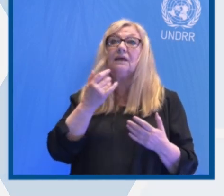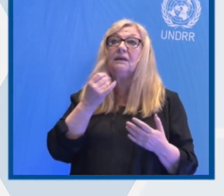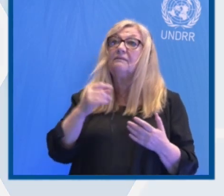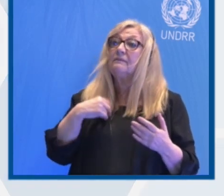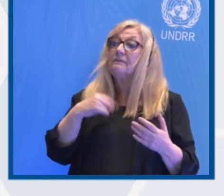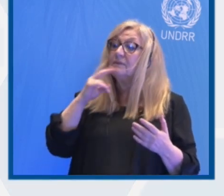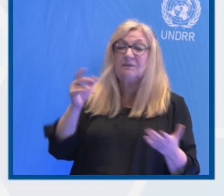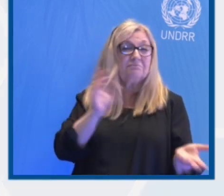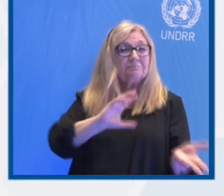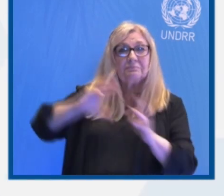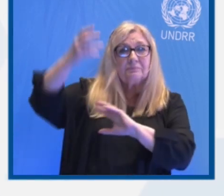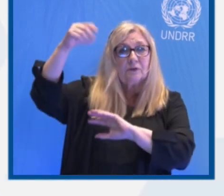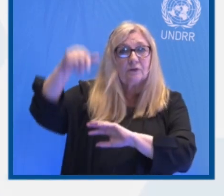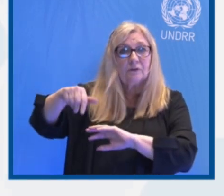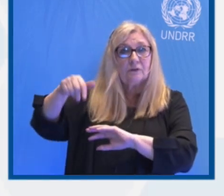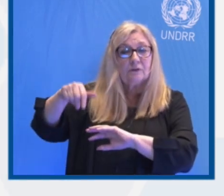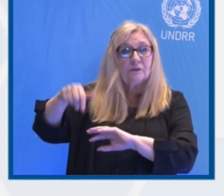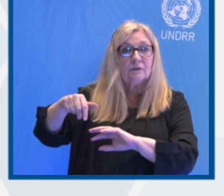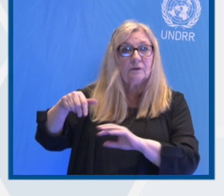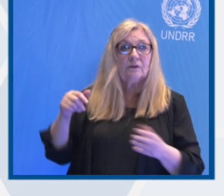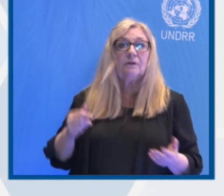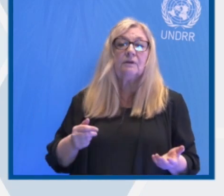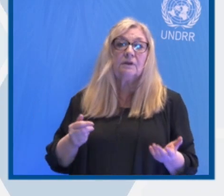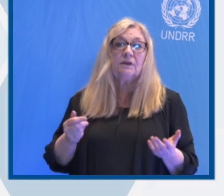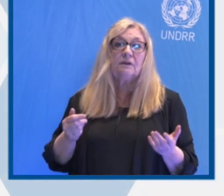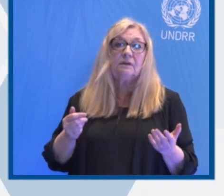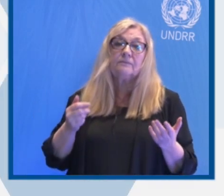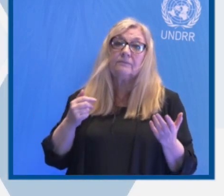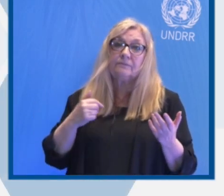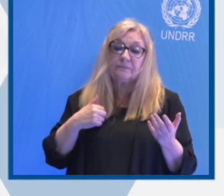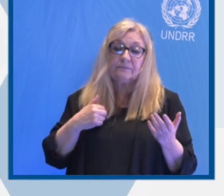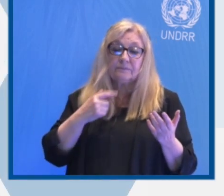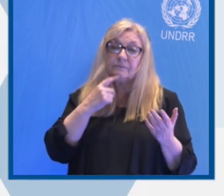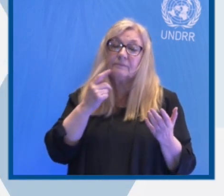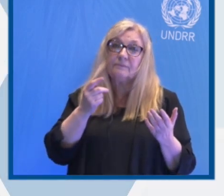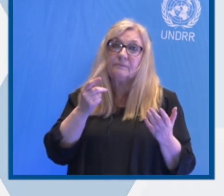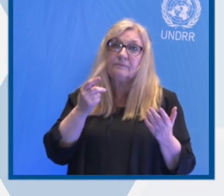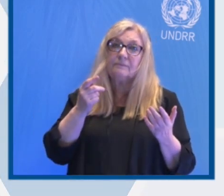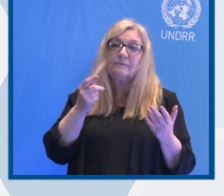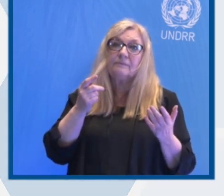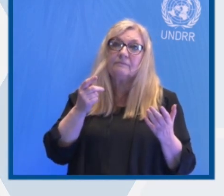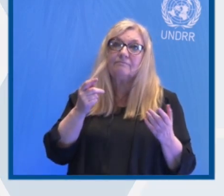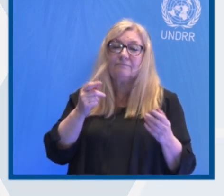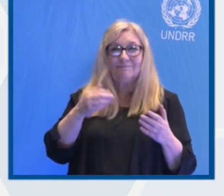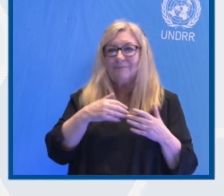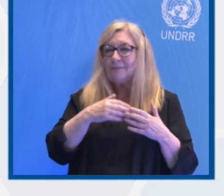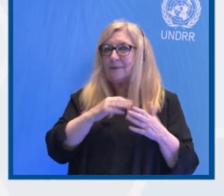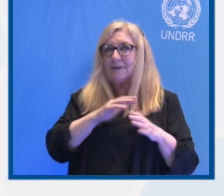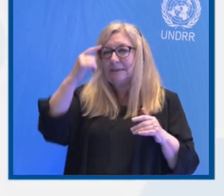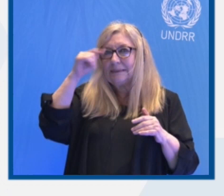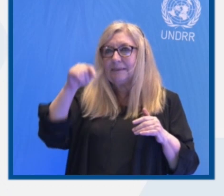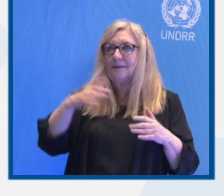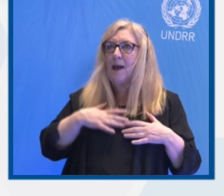not given ourselves the opportunity to collaborate broadly across the stakeholders in